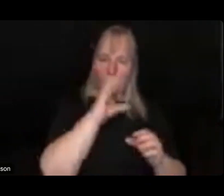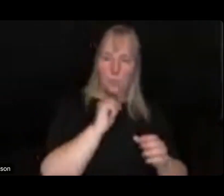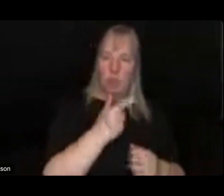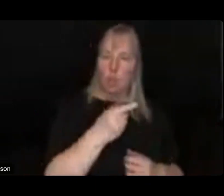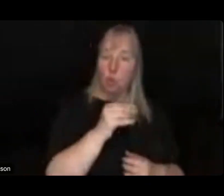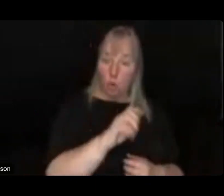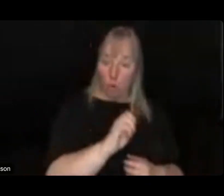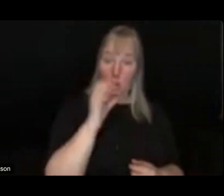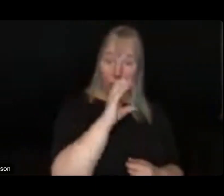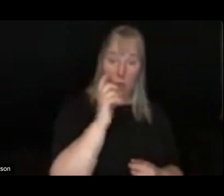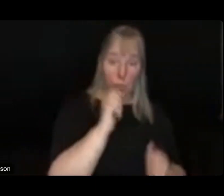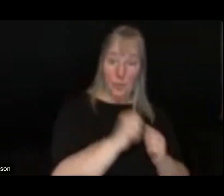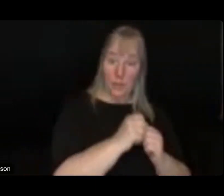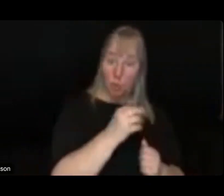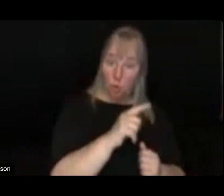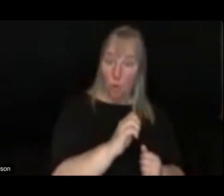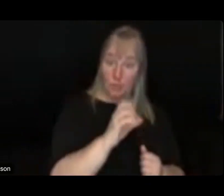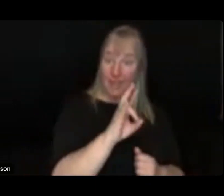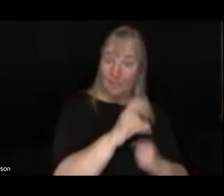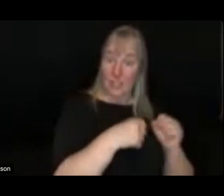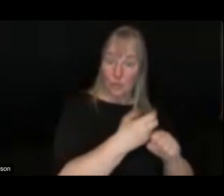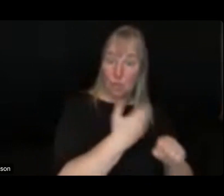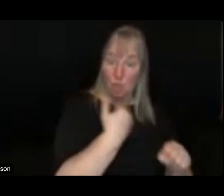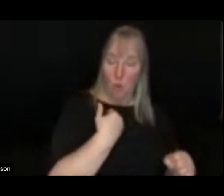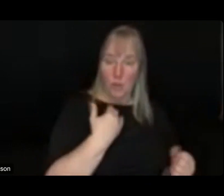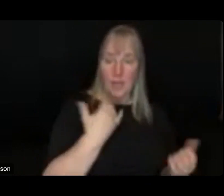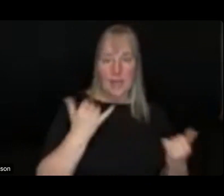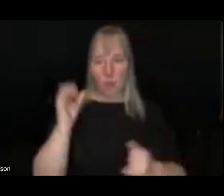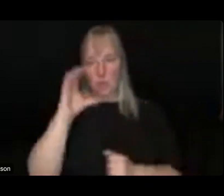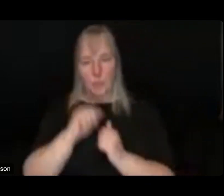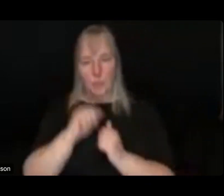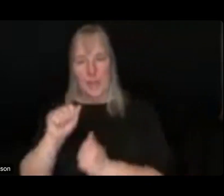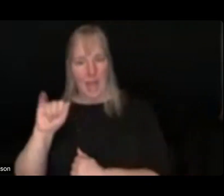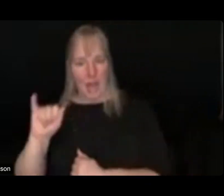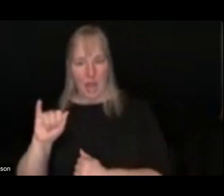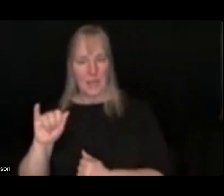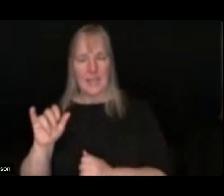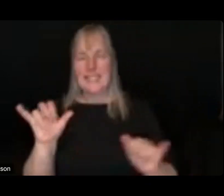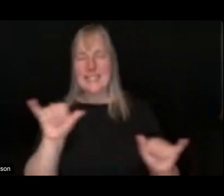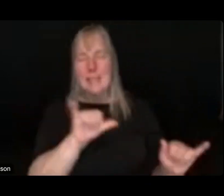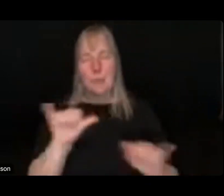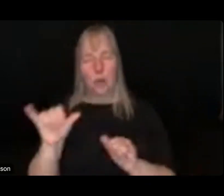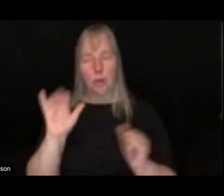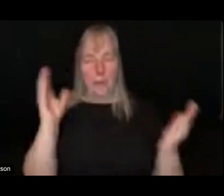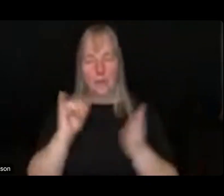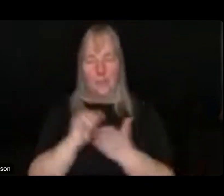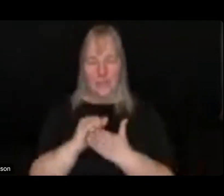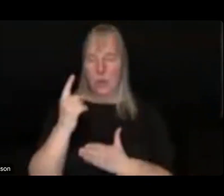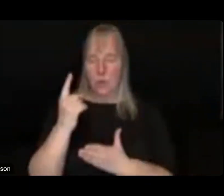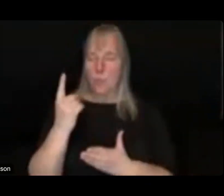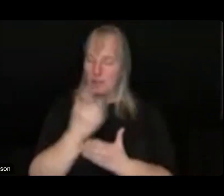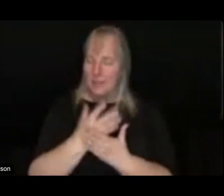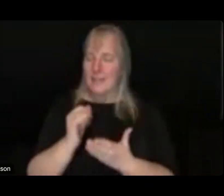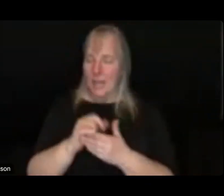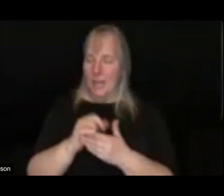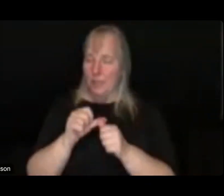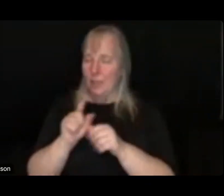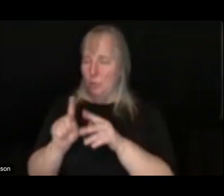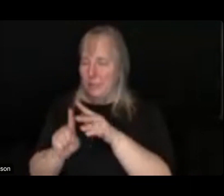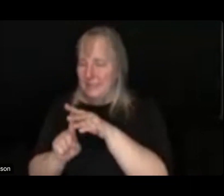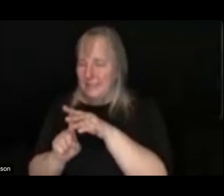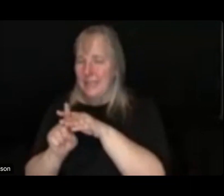AI. It's almost like it's quite similar. So I think it's one of those things that's going to continue to sneak up on us, and